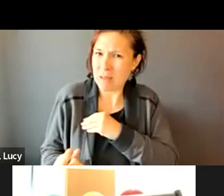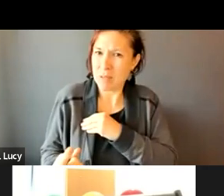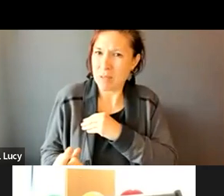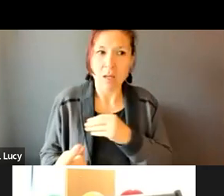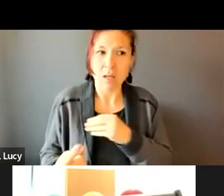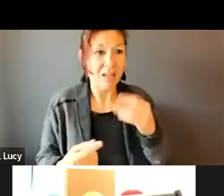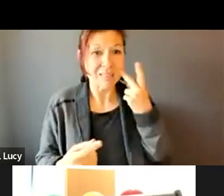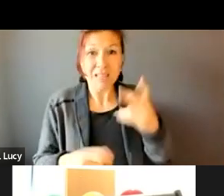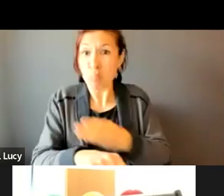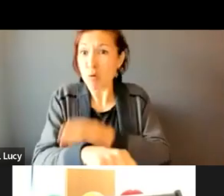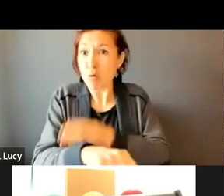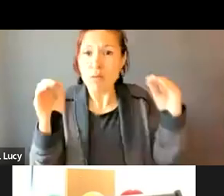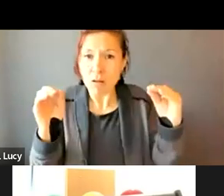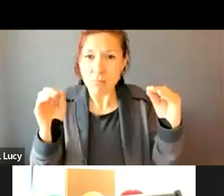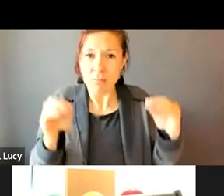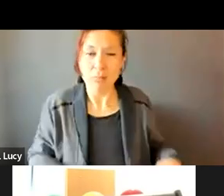results